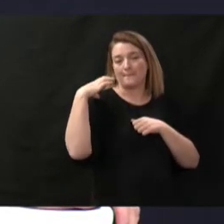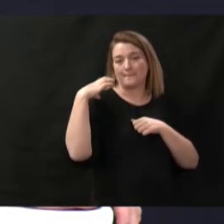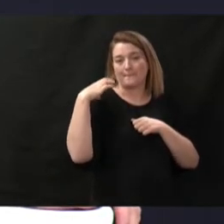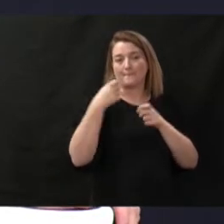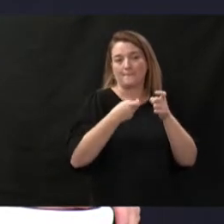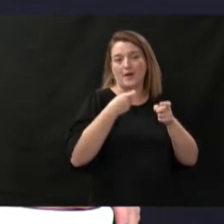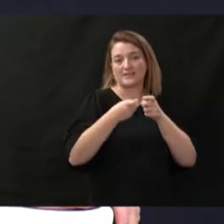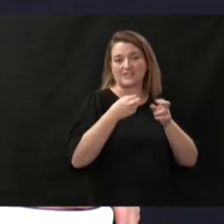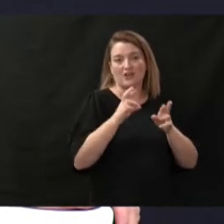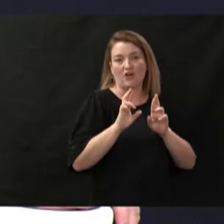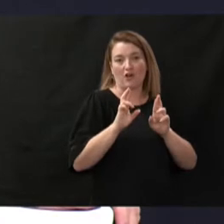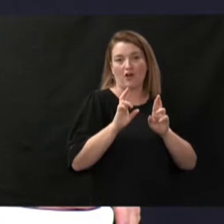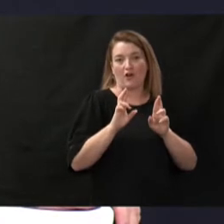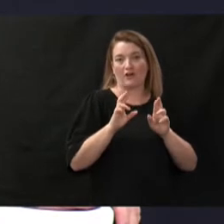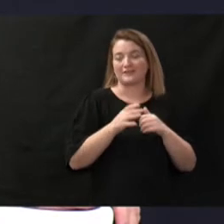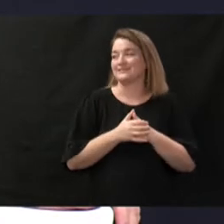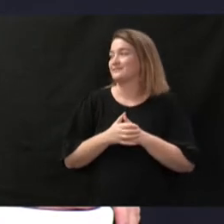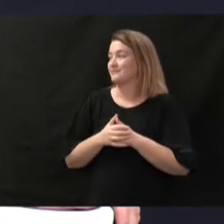gargle.